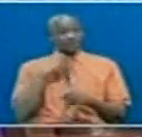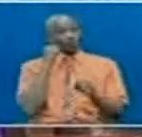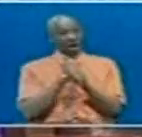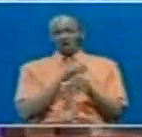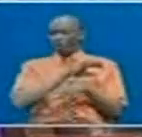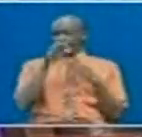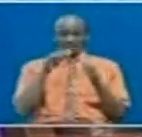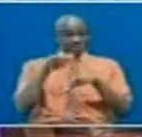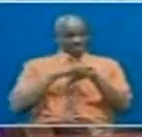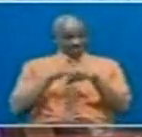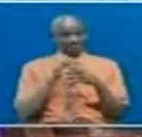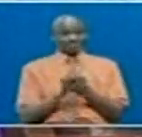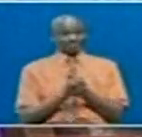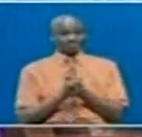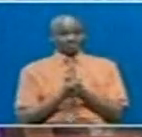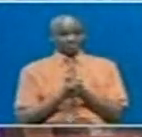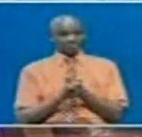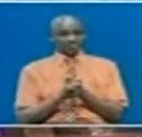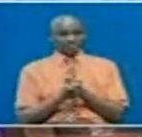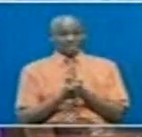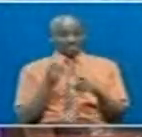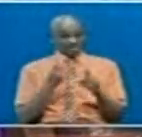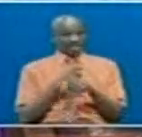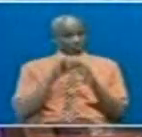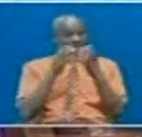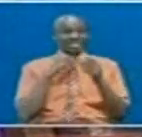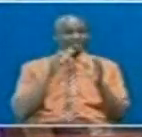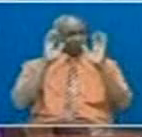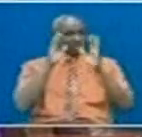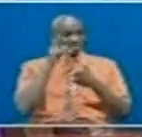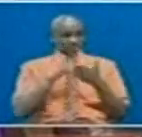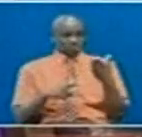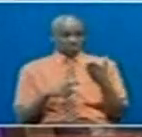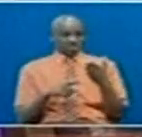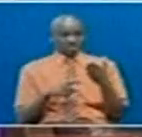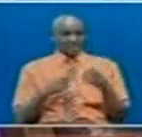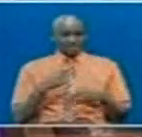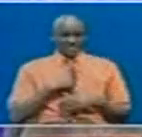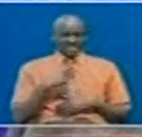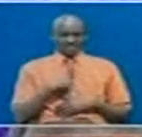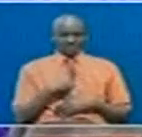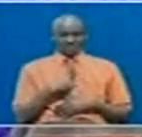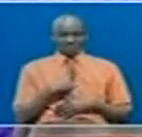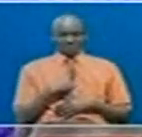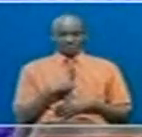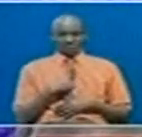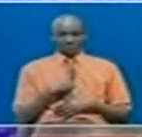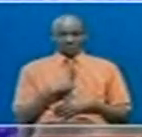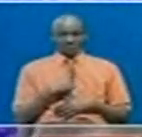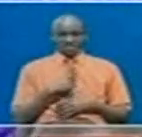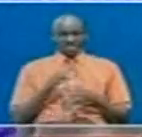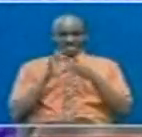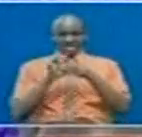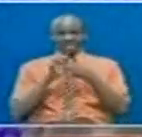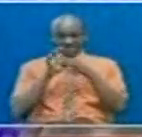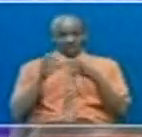Yes. And the first thing that's very important is that, to me, the culture of the